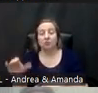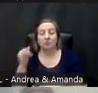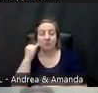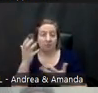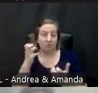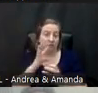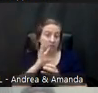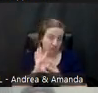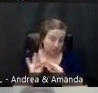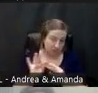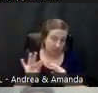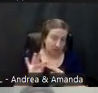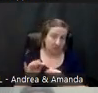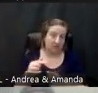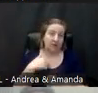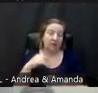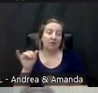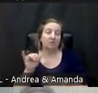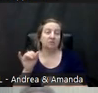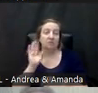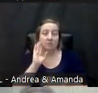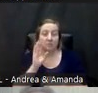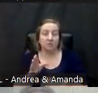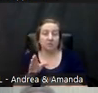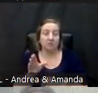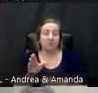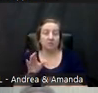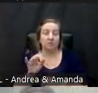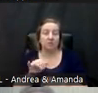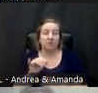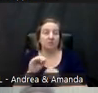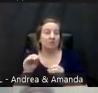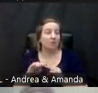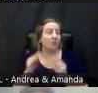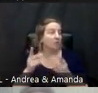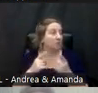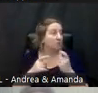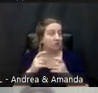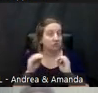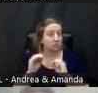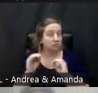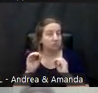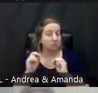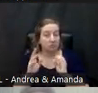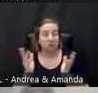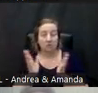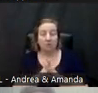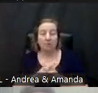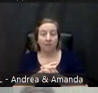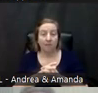speak. And I also will, there's no open questions. Okay.